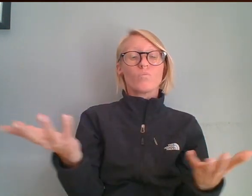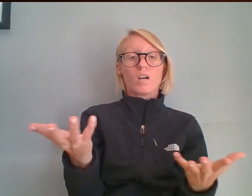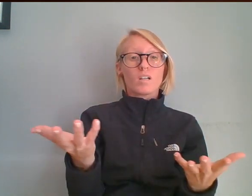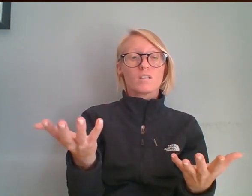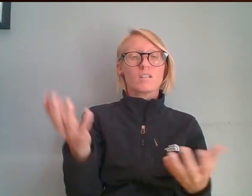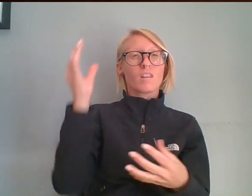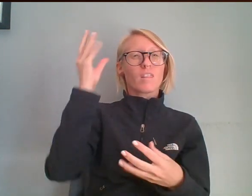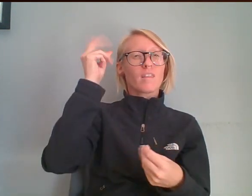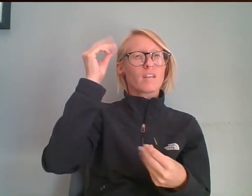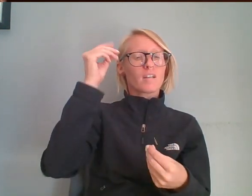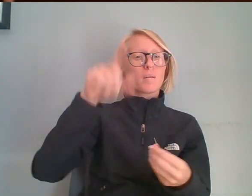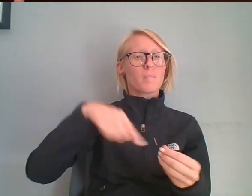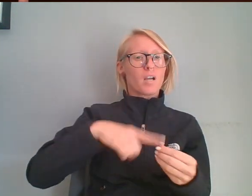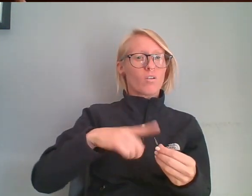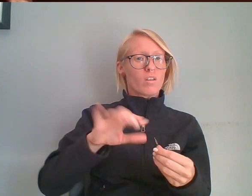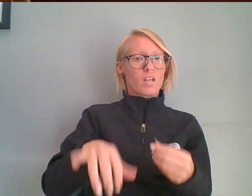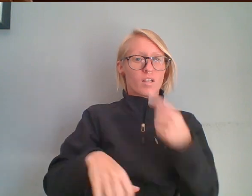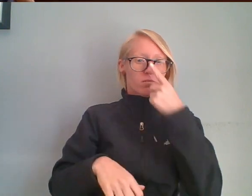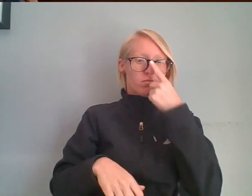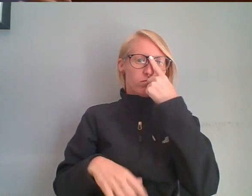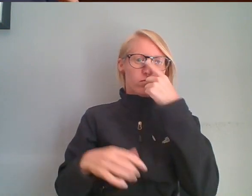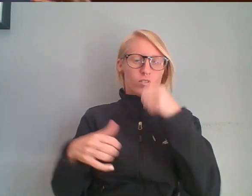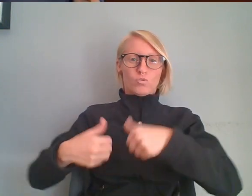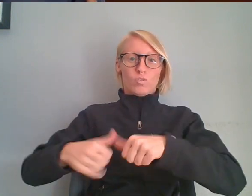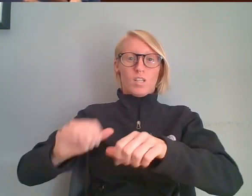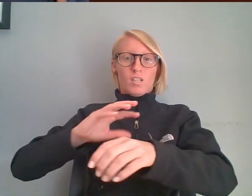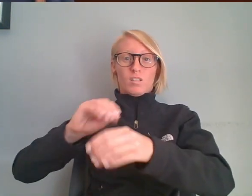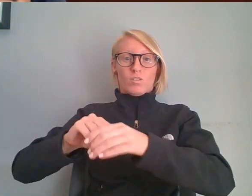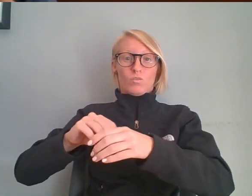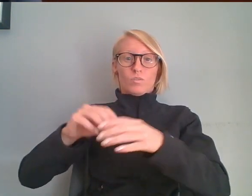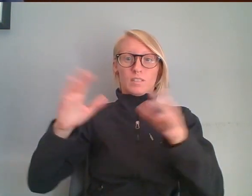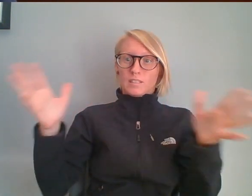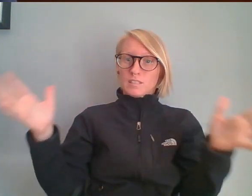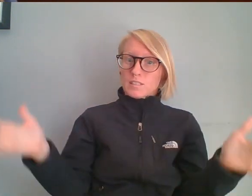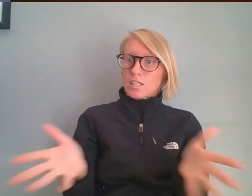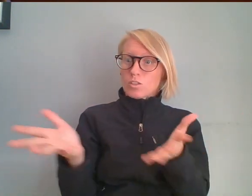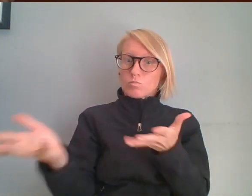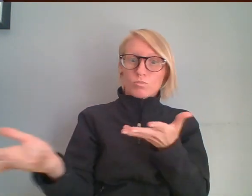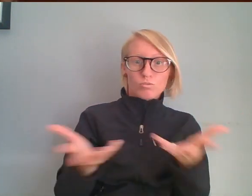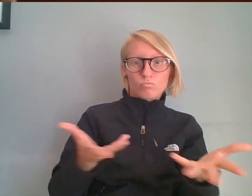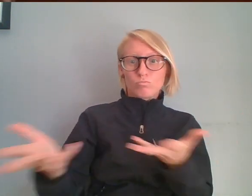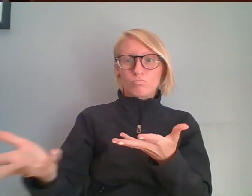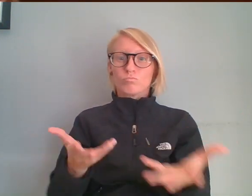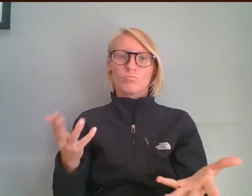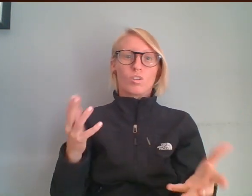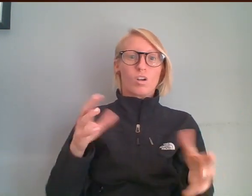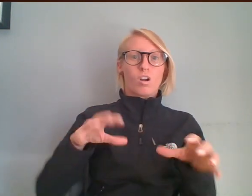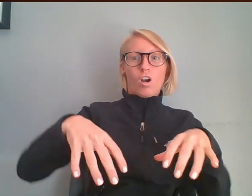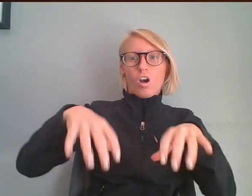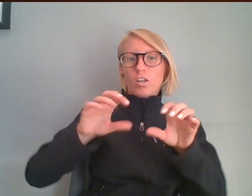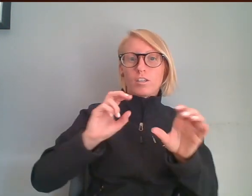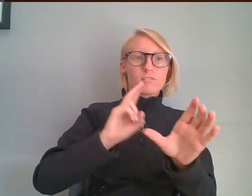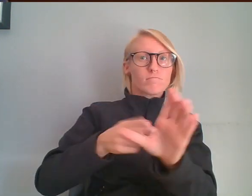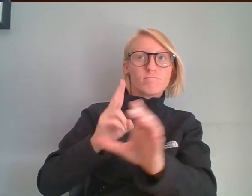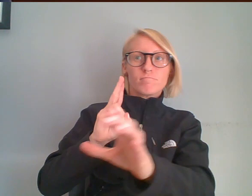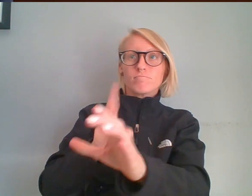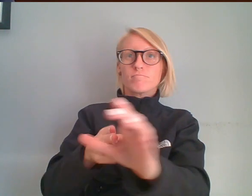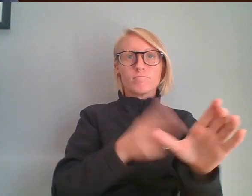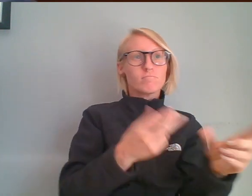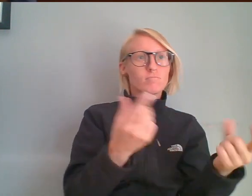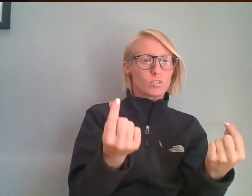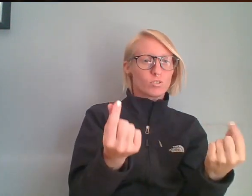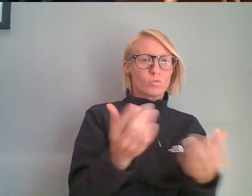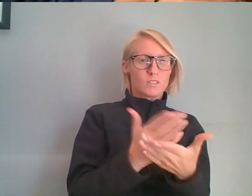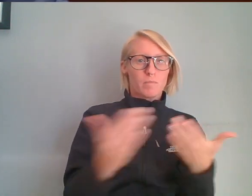it. Second, try to include engagement techniques where the audience actually has to do something.